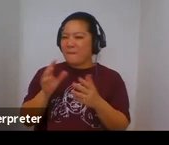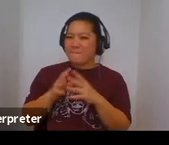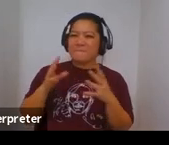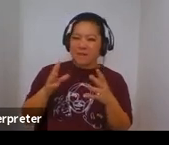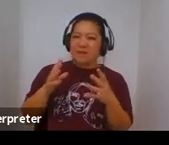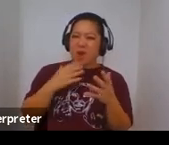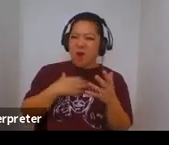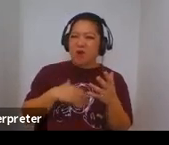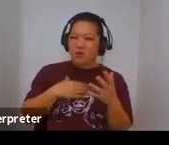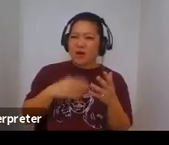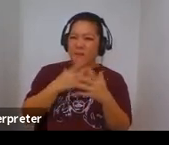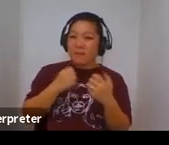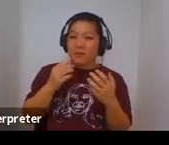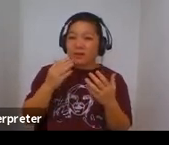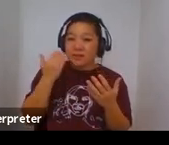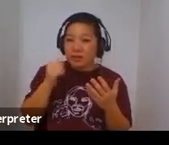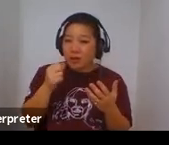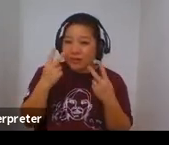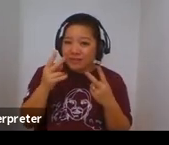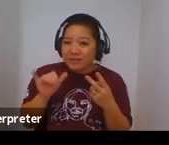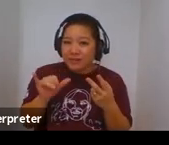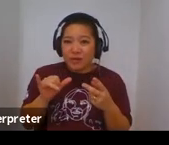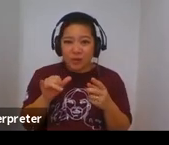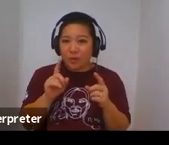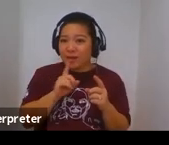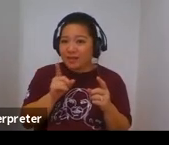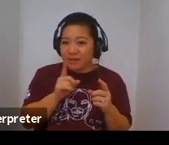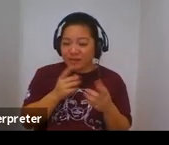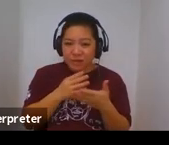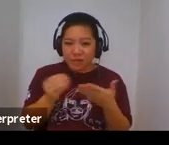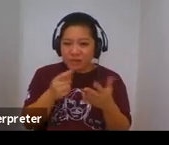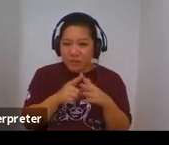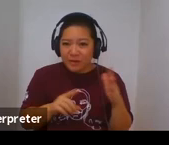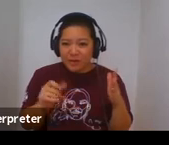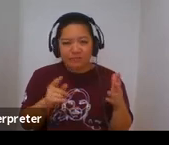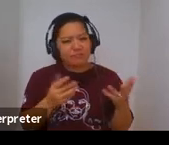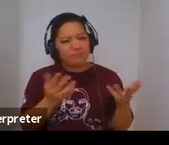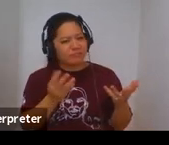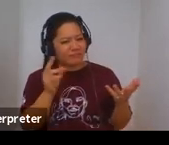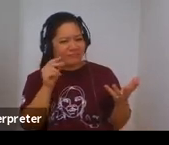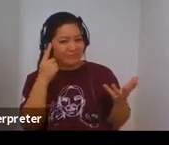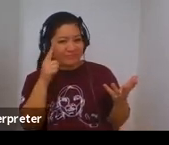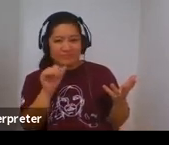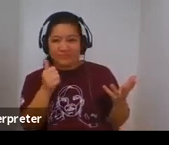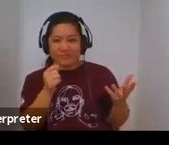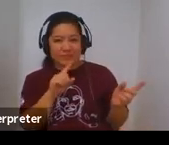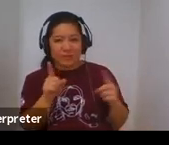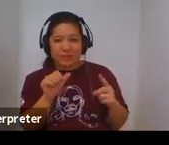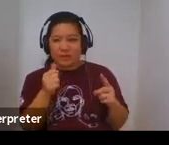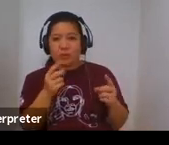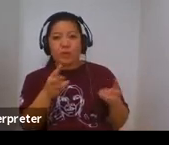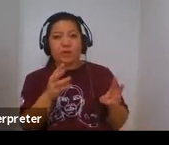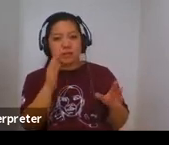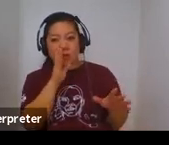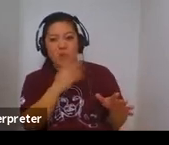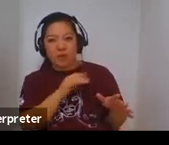bear. Just pretend it's not there. Oh, really? Yeah. And it'll just go away? What are you talking about? No, I don't think it's going anywhere, but I don't know what to do about it, so I just